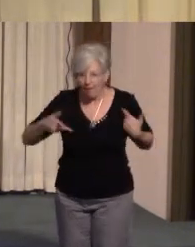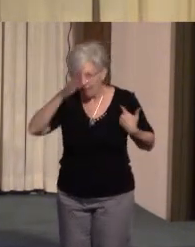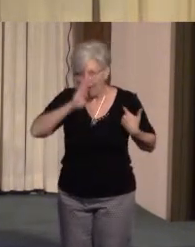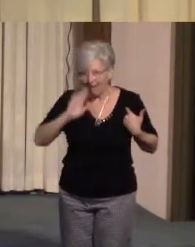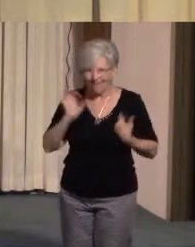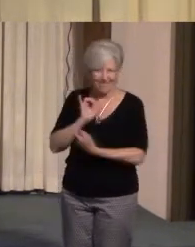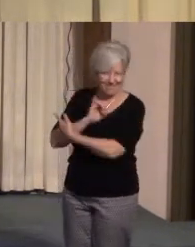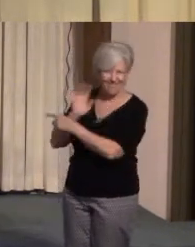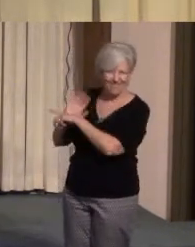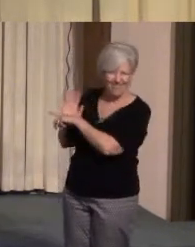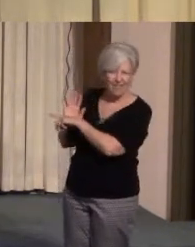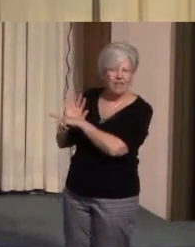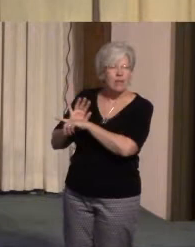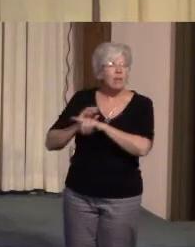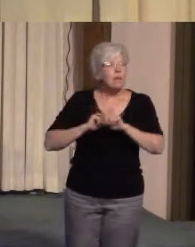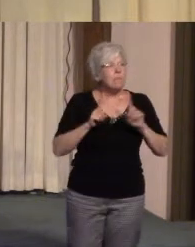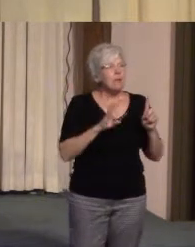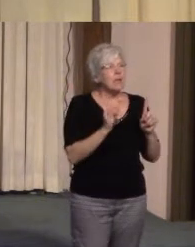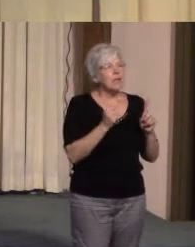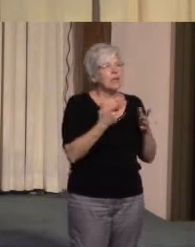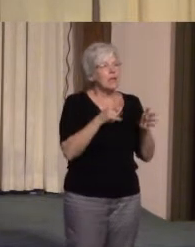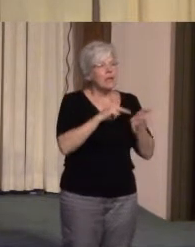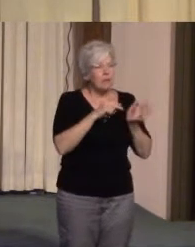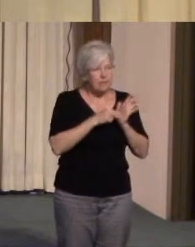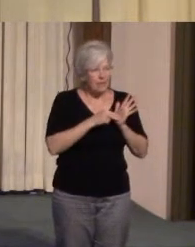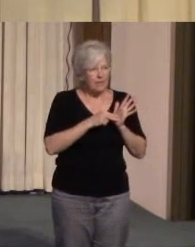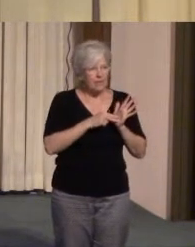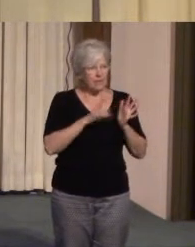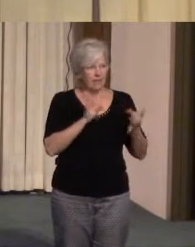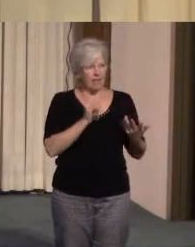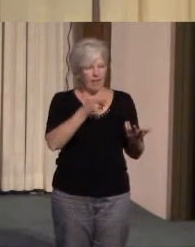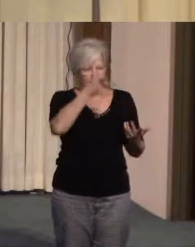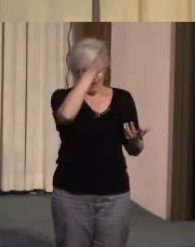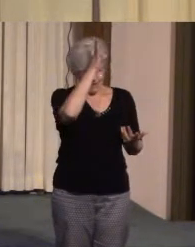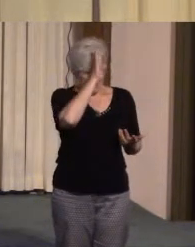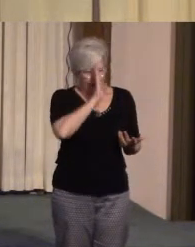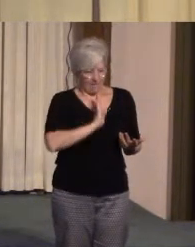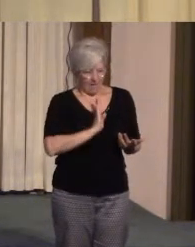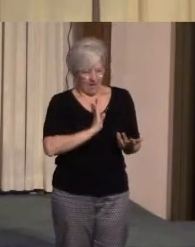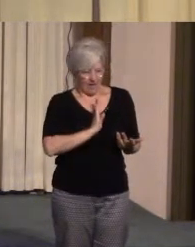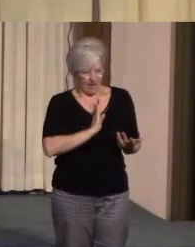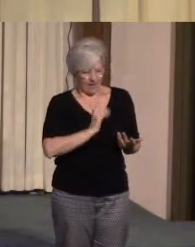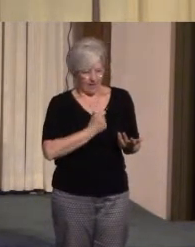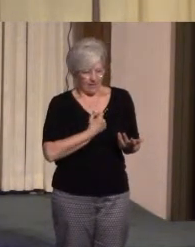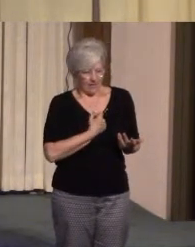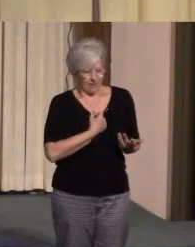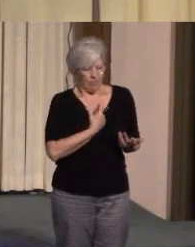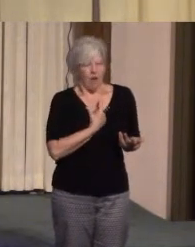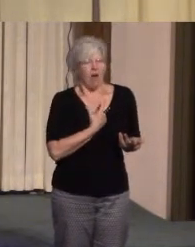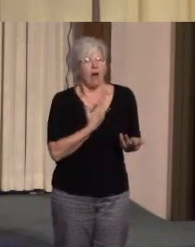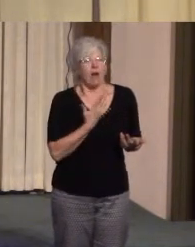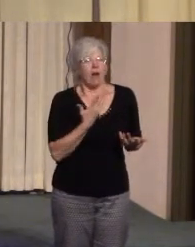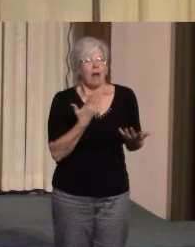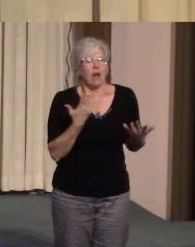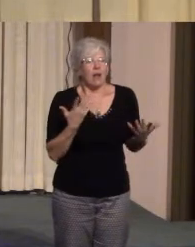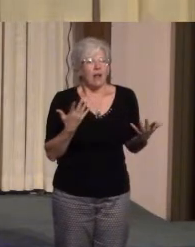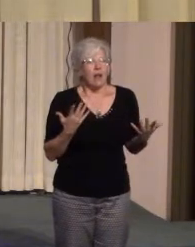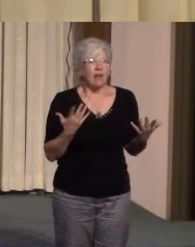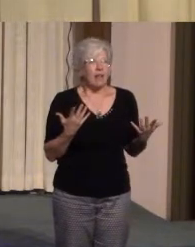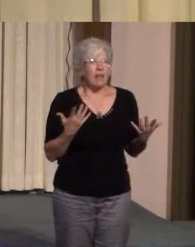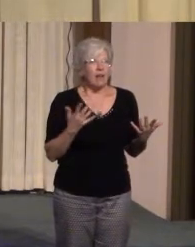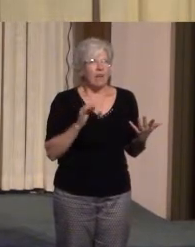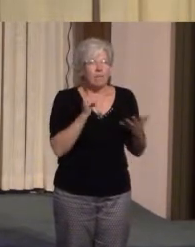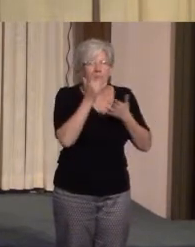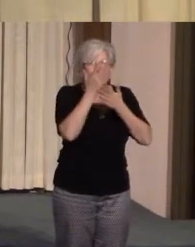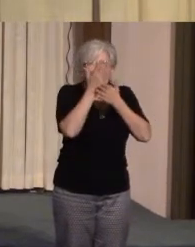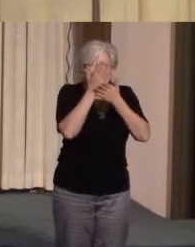was, right? But it means that there is that divine spark in me, that a